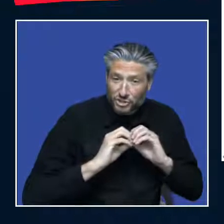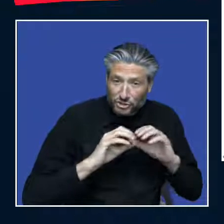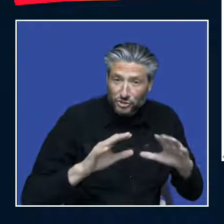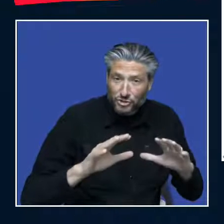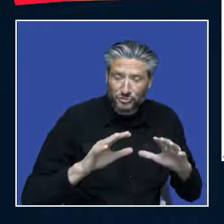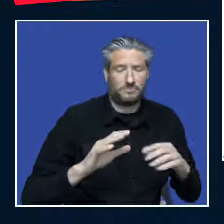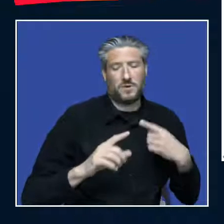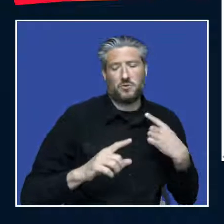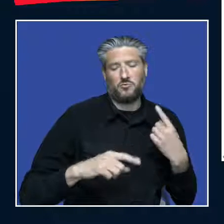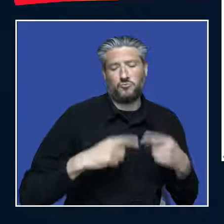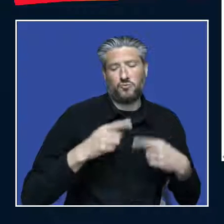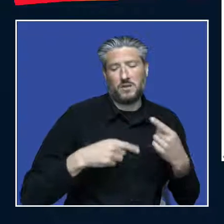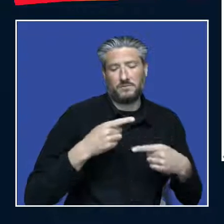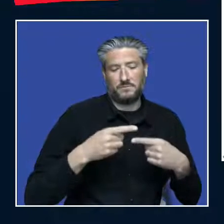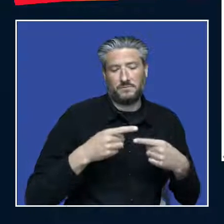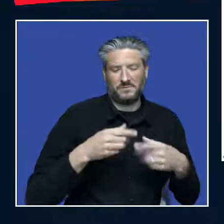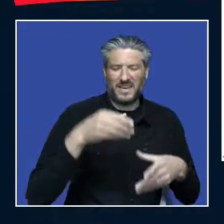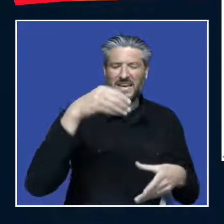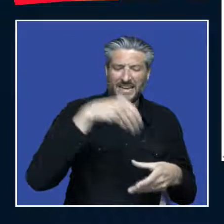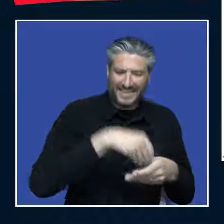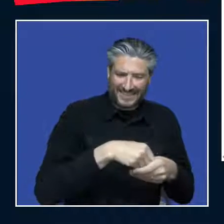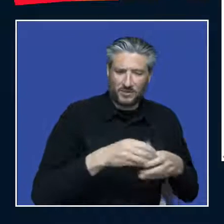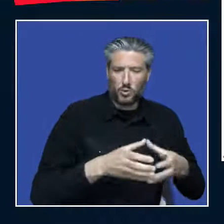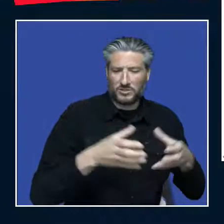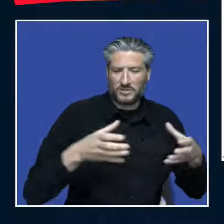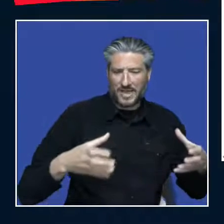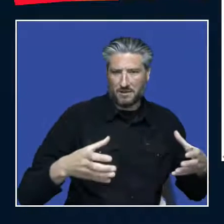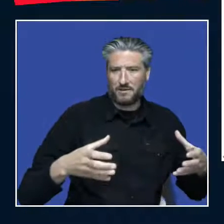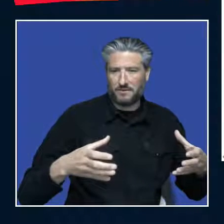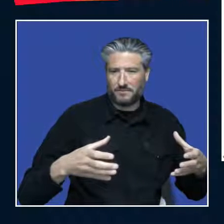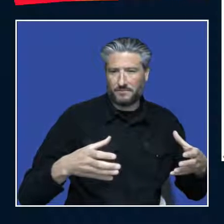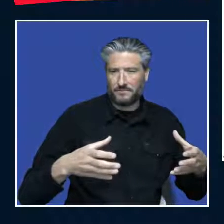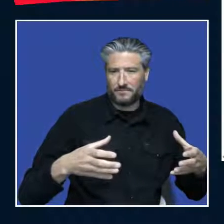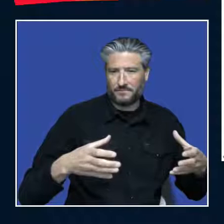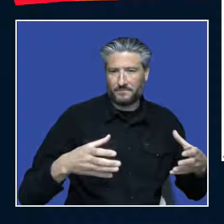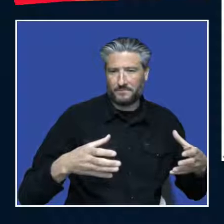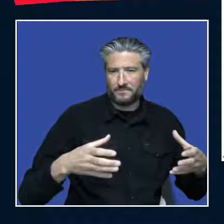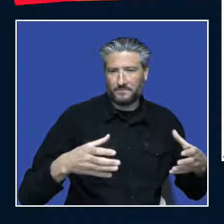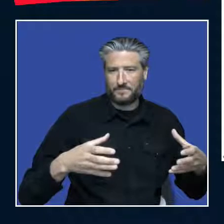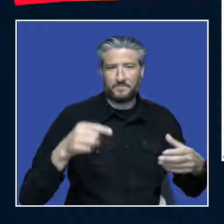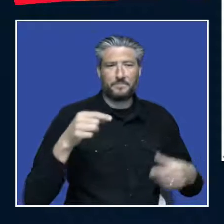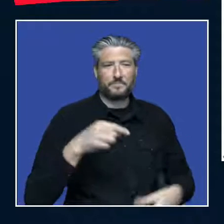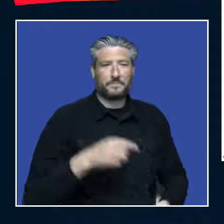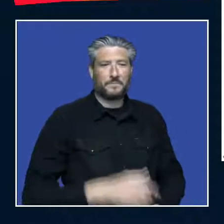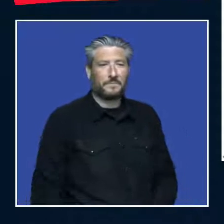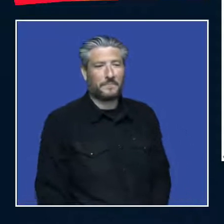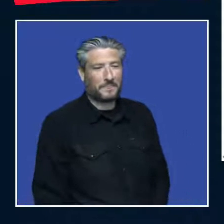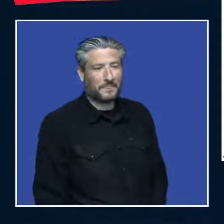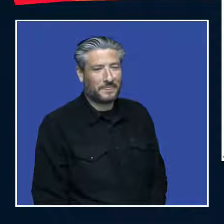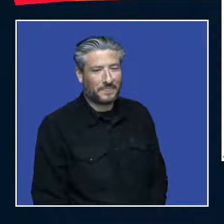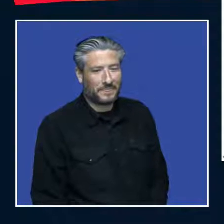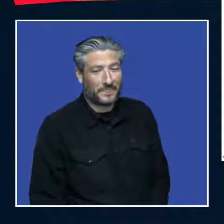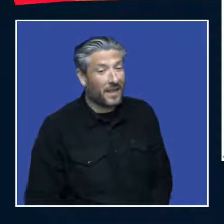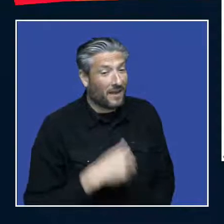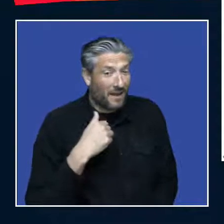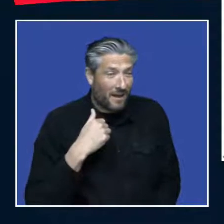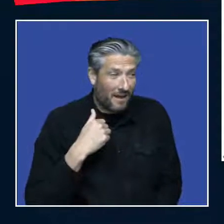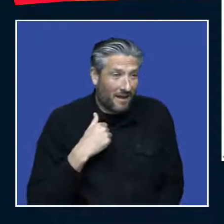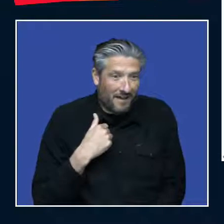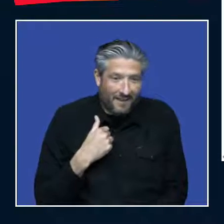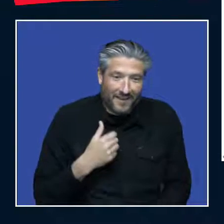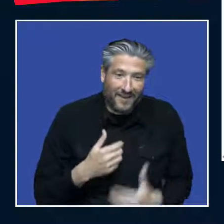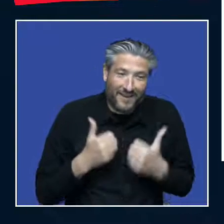the container with .NET ASP.NET.dll. I'm so looking forward to your question, and please correct